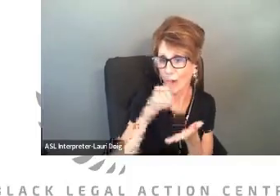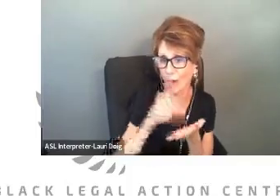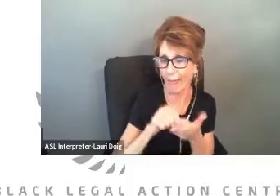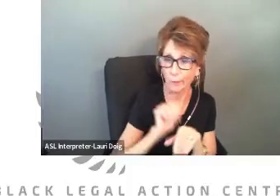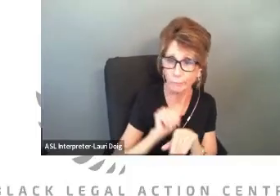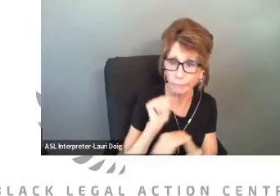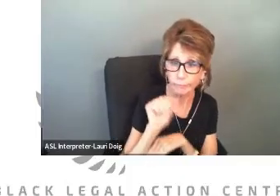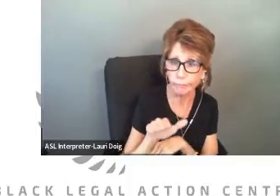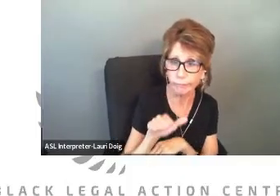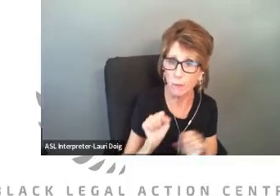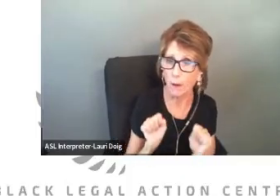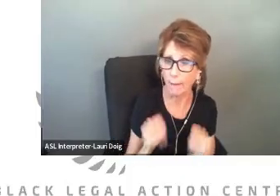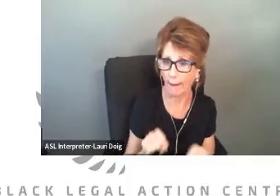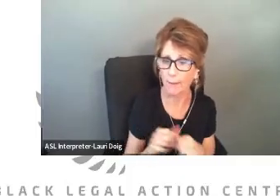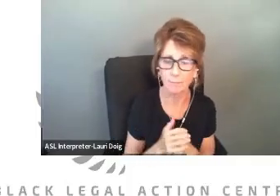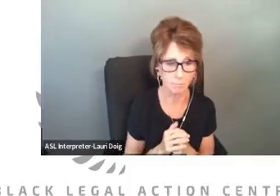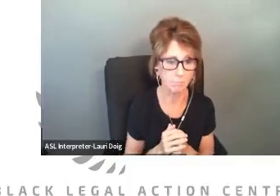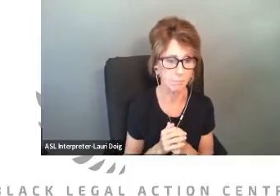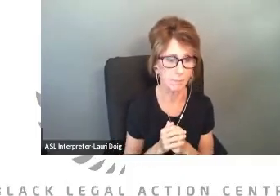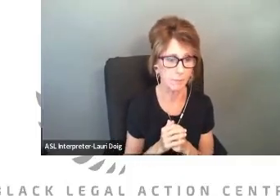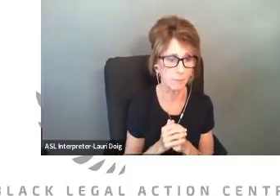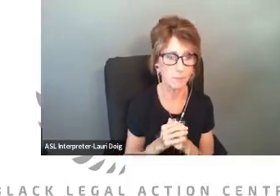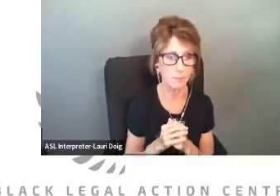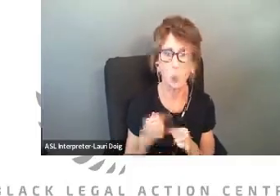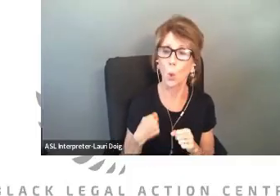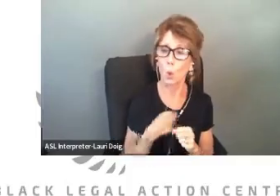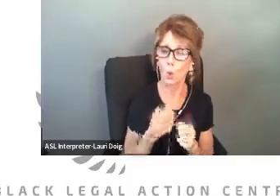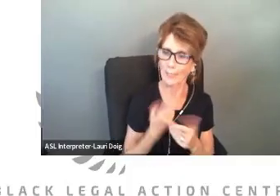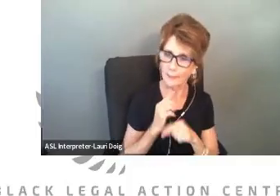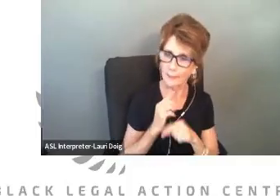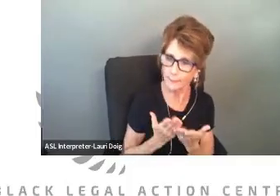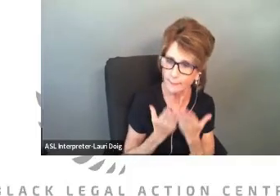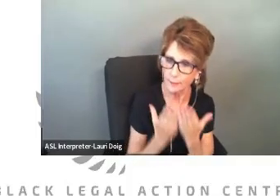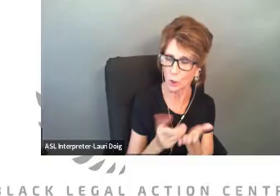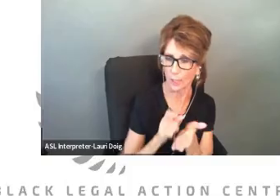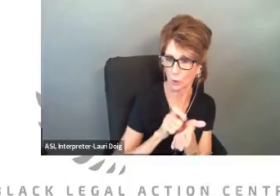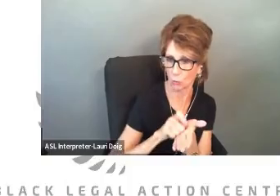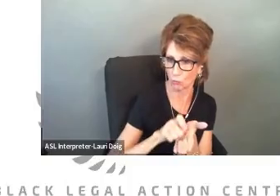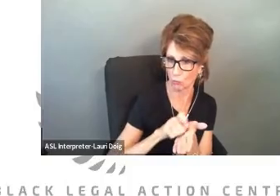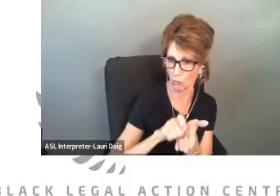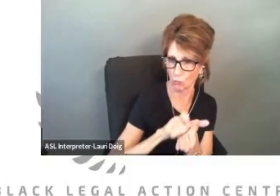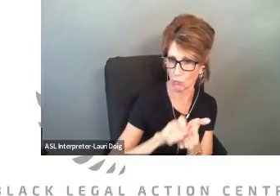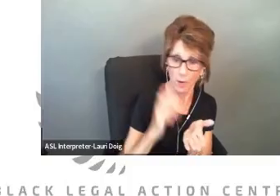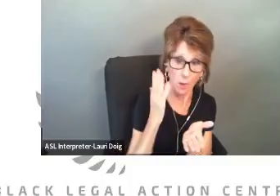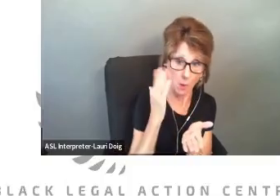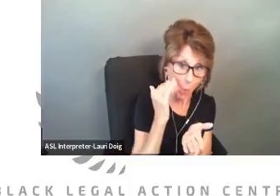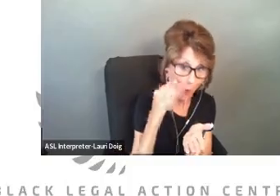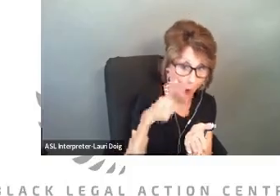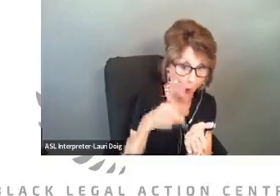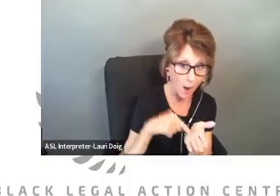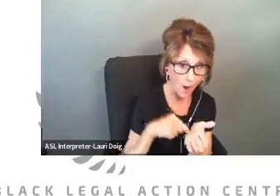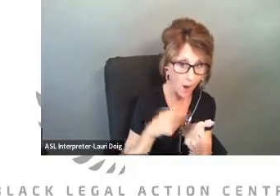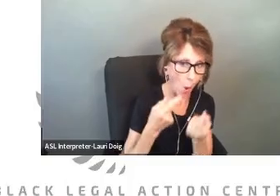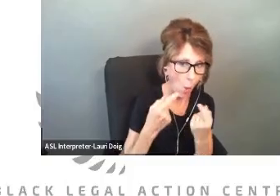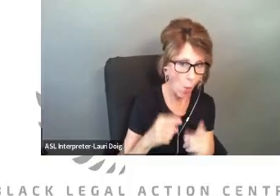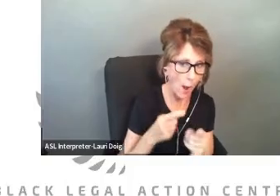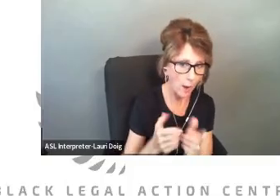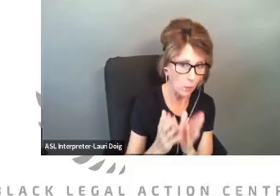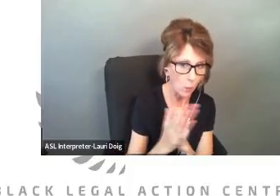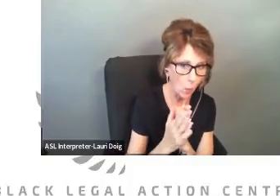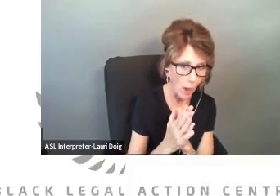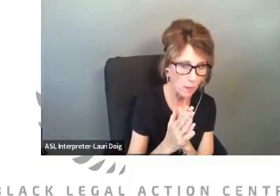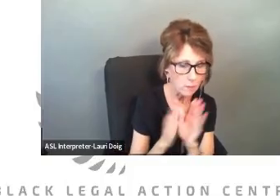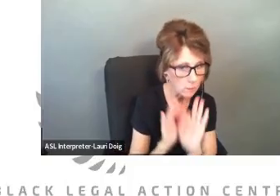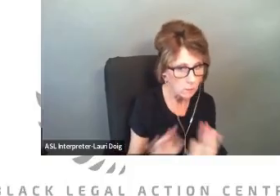letters. But we suggest writing because the time of making the accommodation is usually important. And